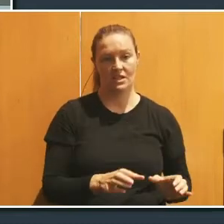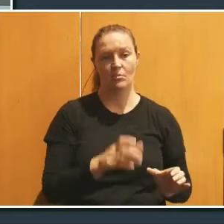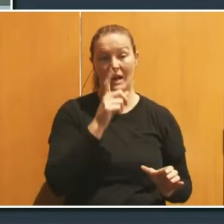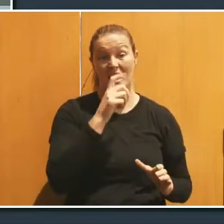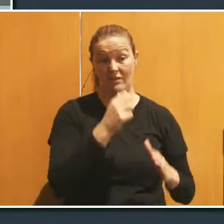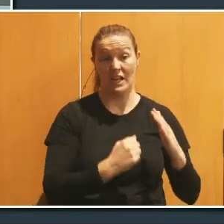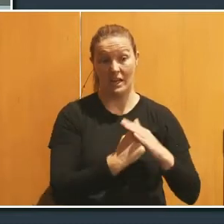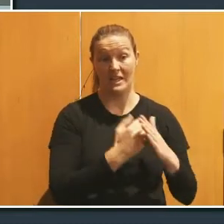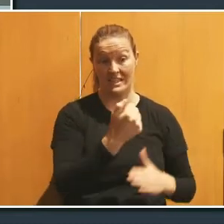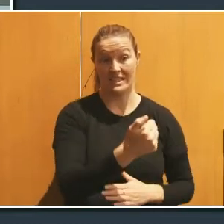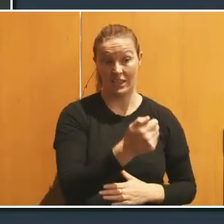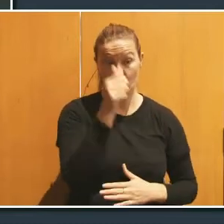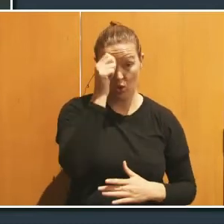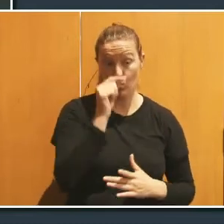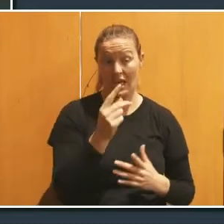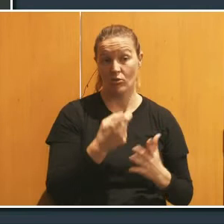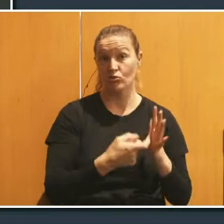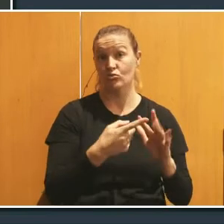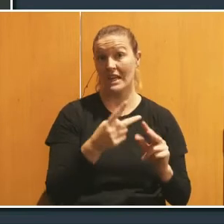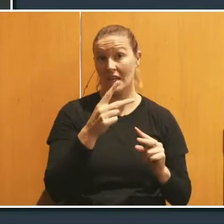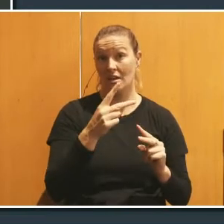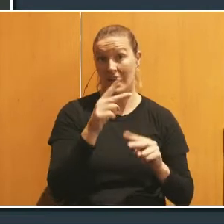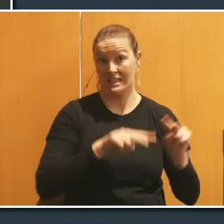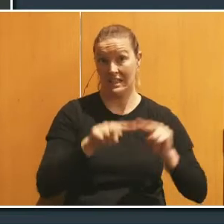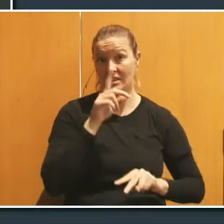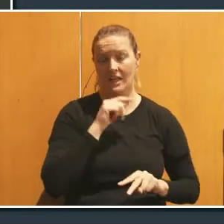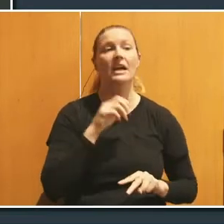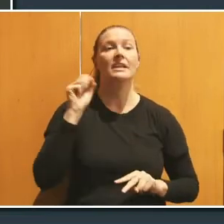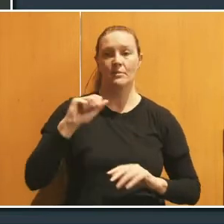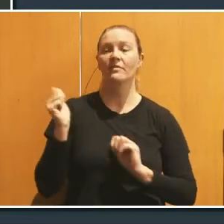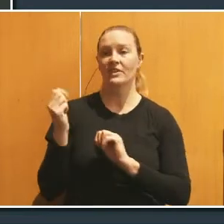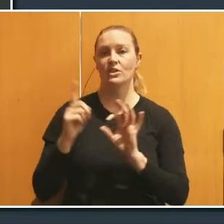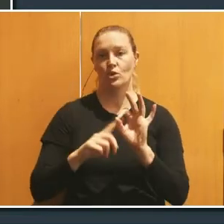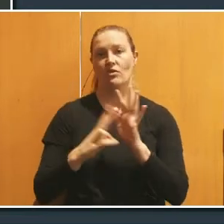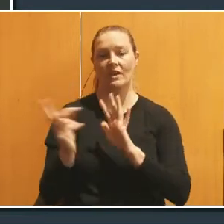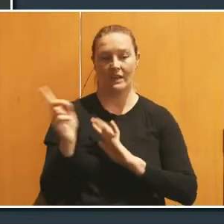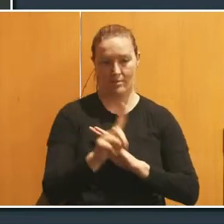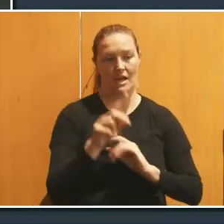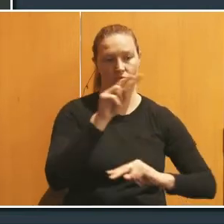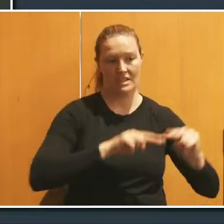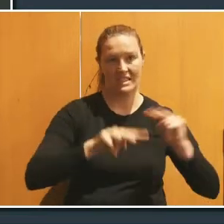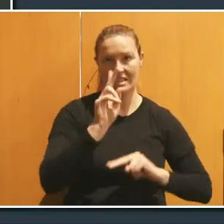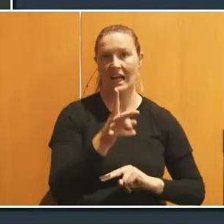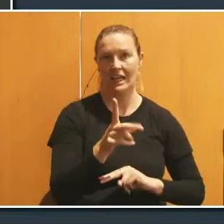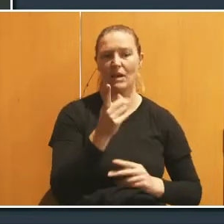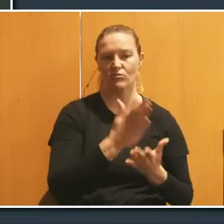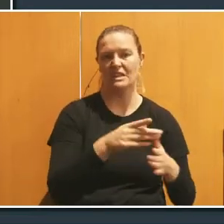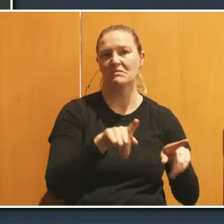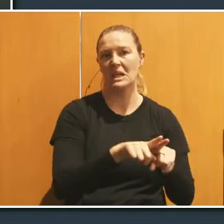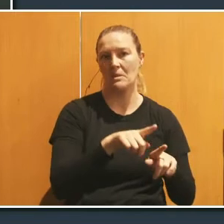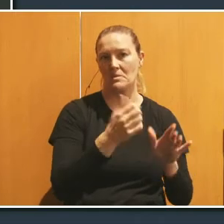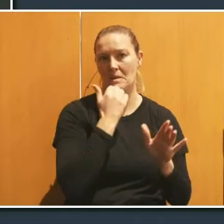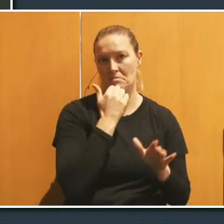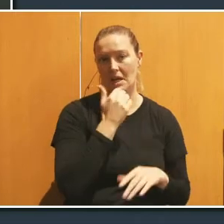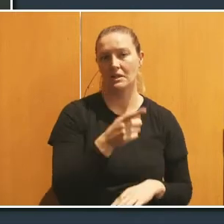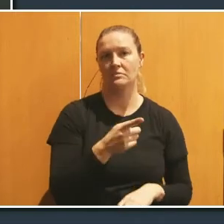what you wanted? Yes, no, we did have them come out and revalue, but it was basically around the same. We've